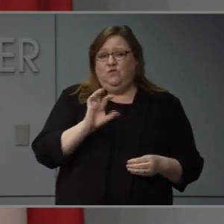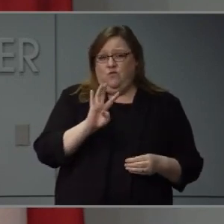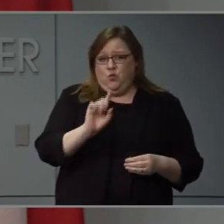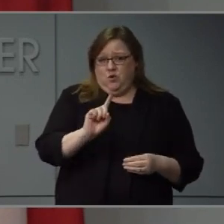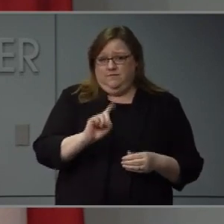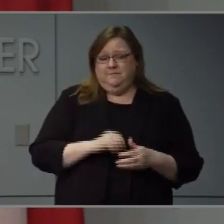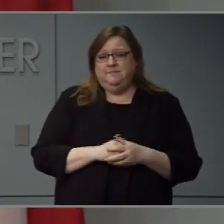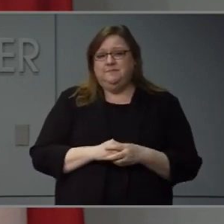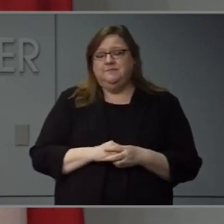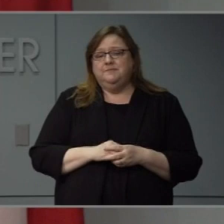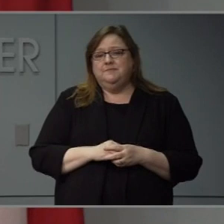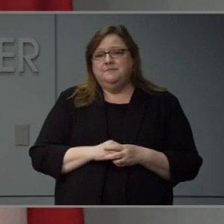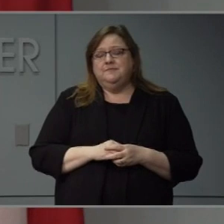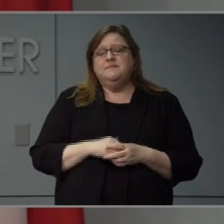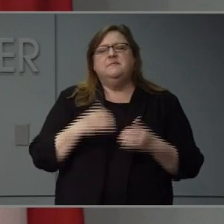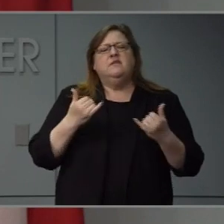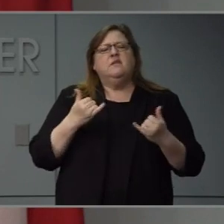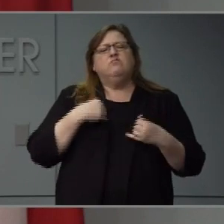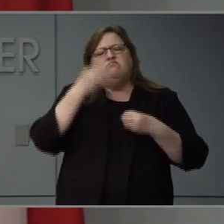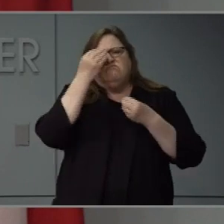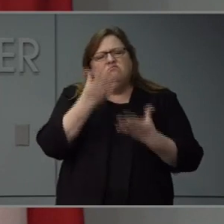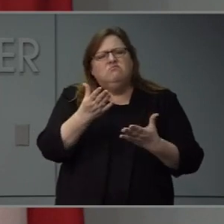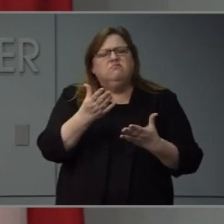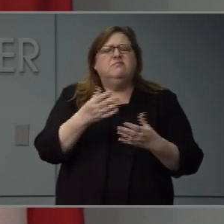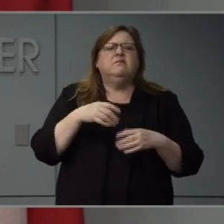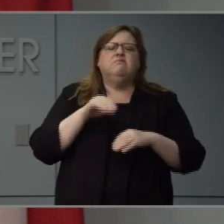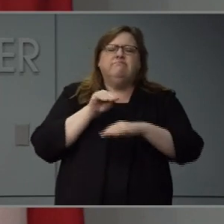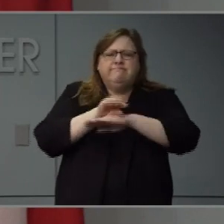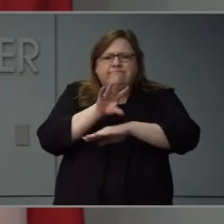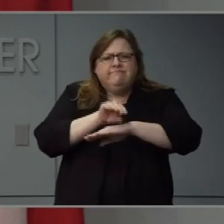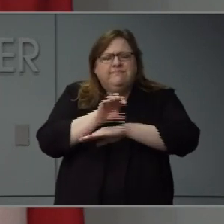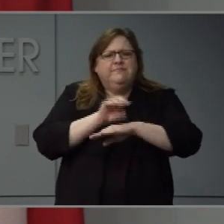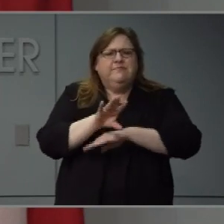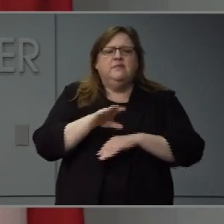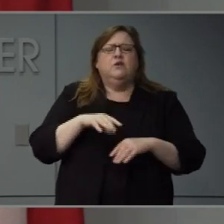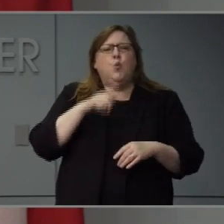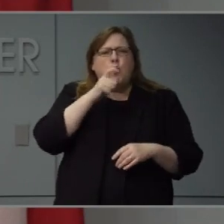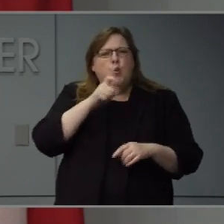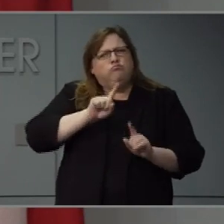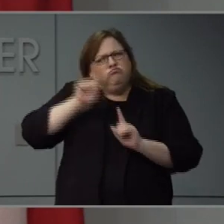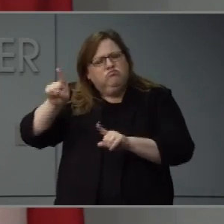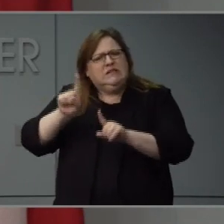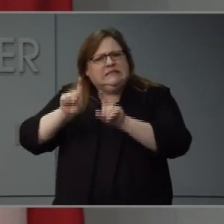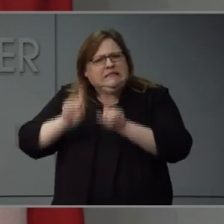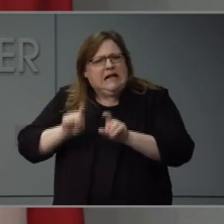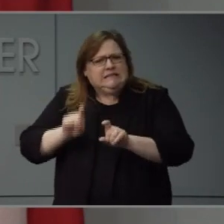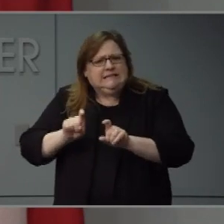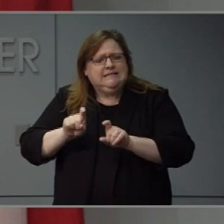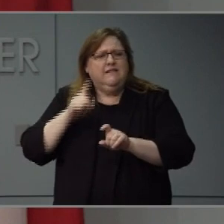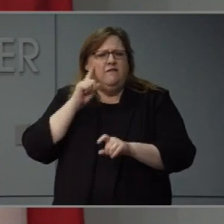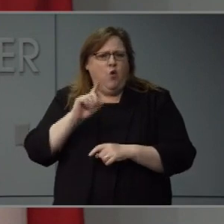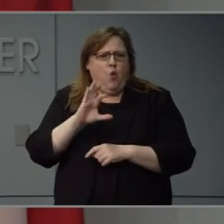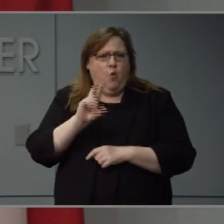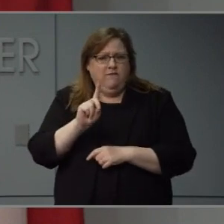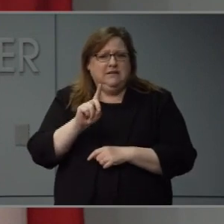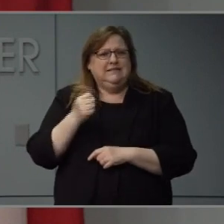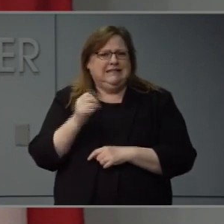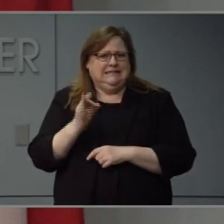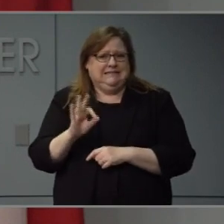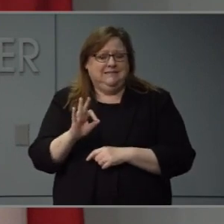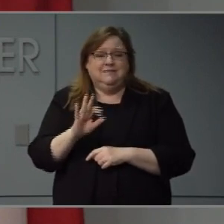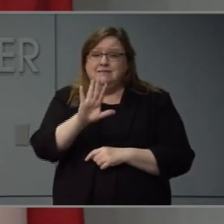get tested for COVID-19. Our goal is simple. We want to make sure everyone who needs a test gets a